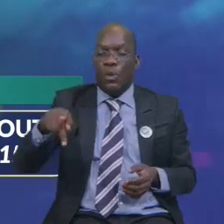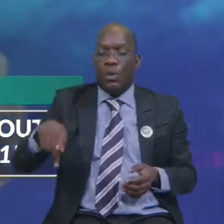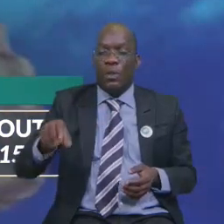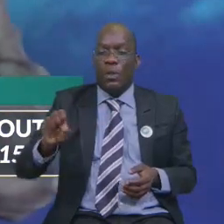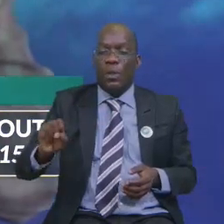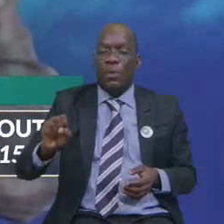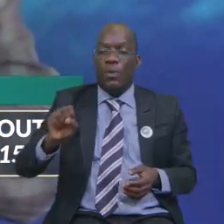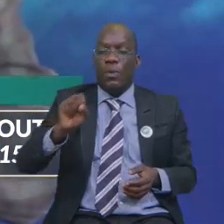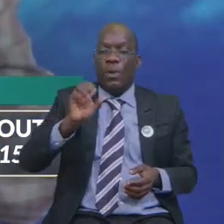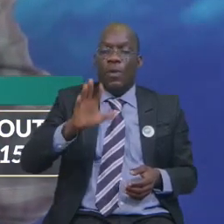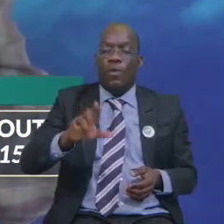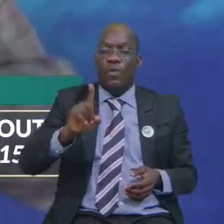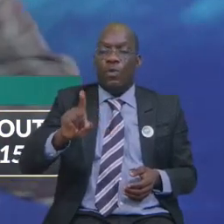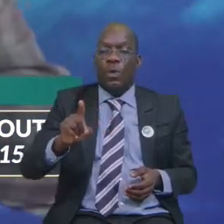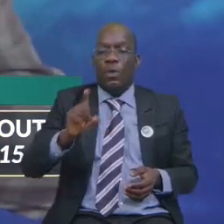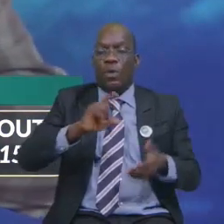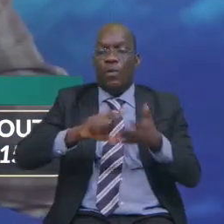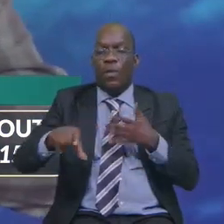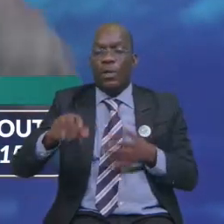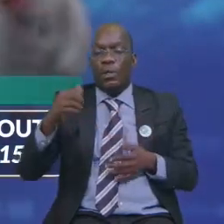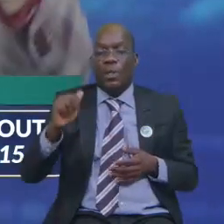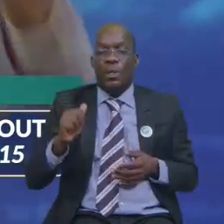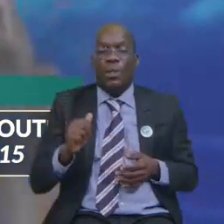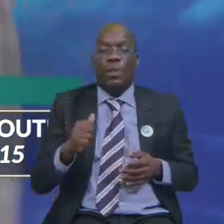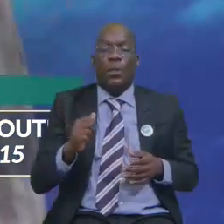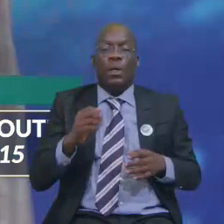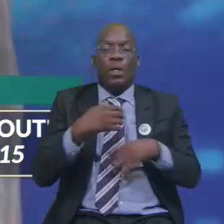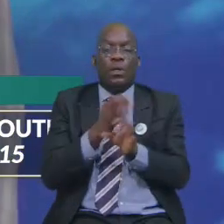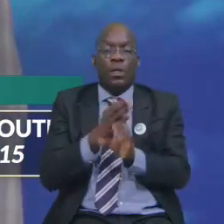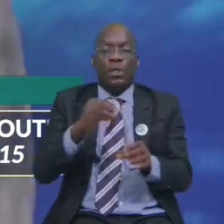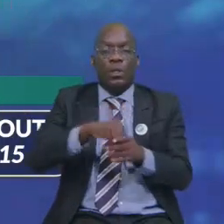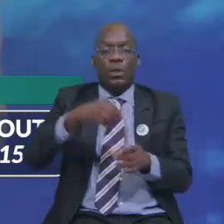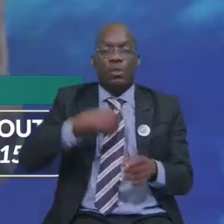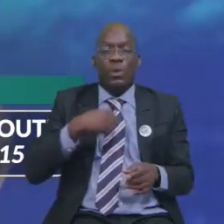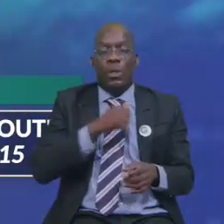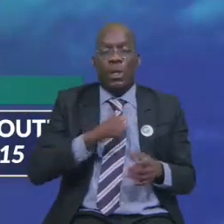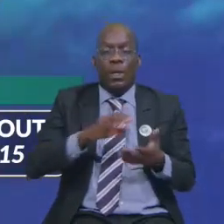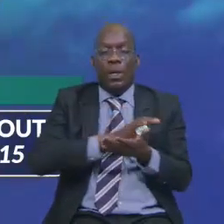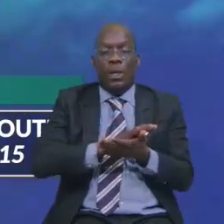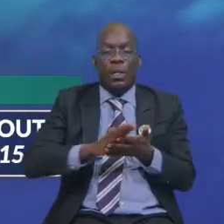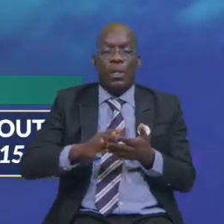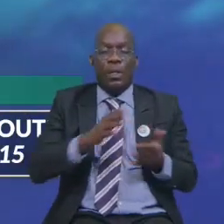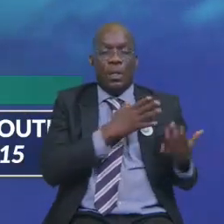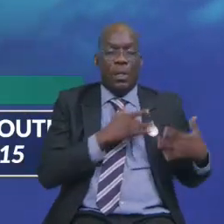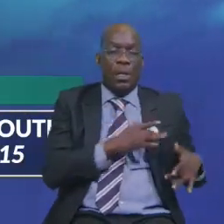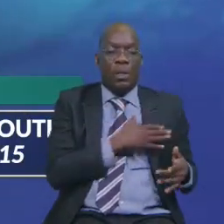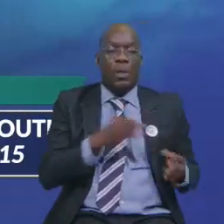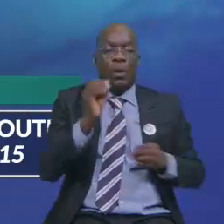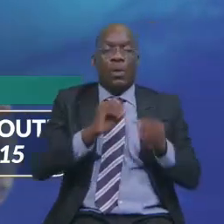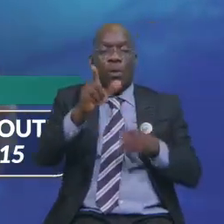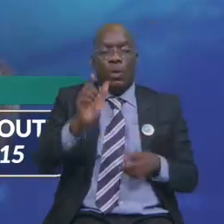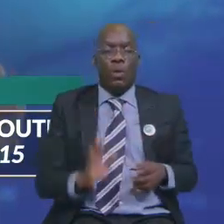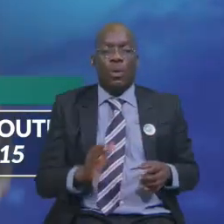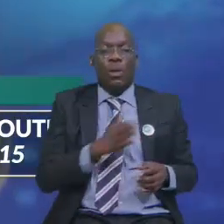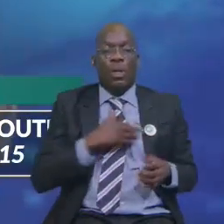It says, create in me a clean heart, O God, and renew a